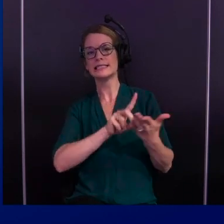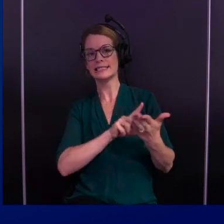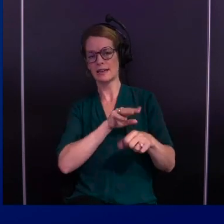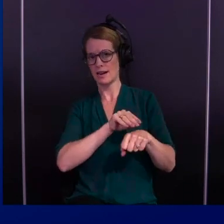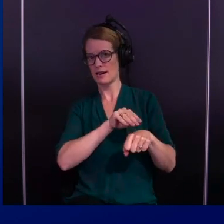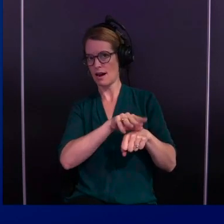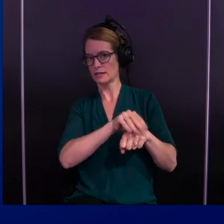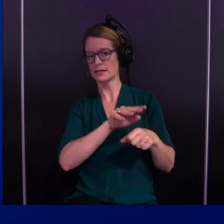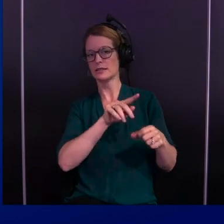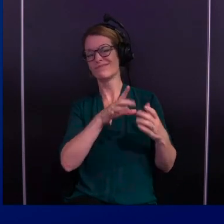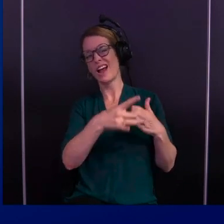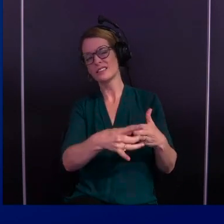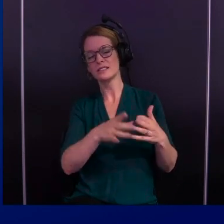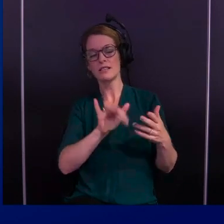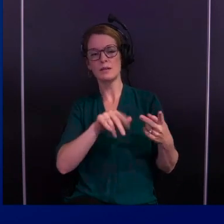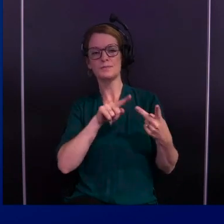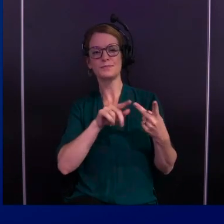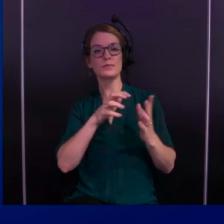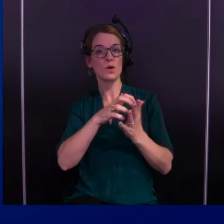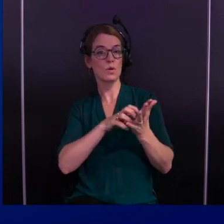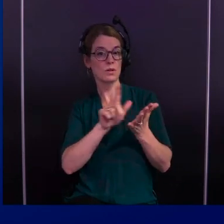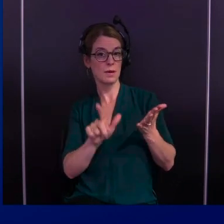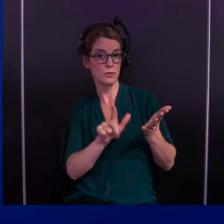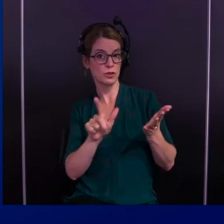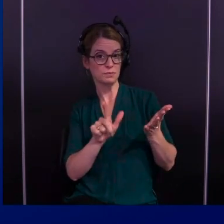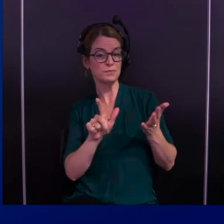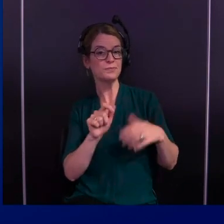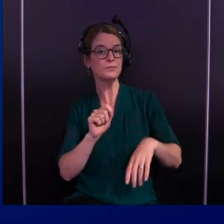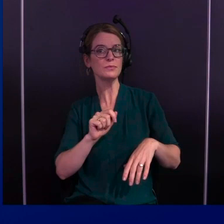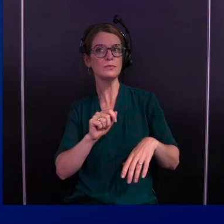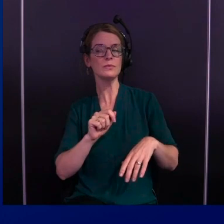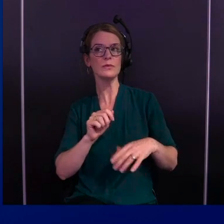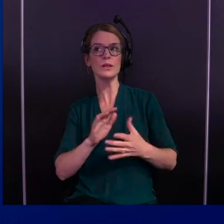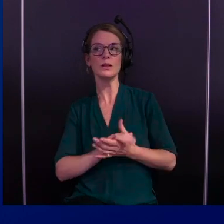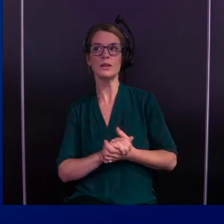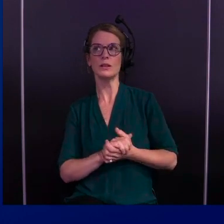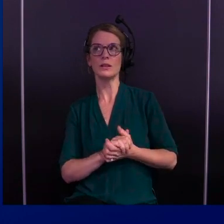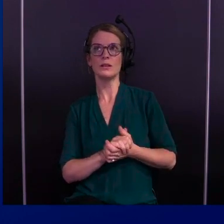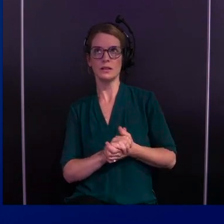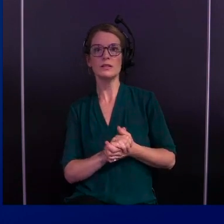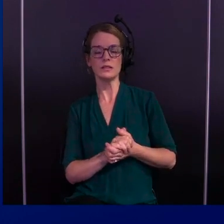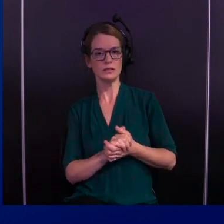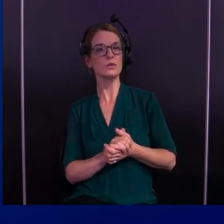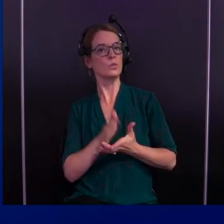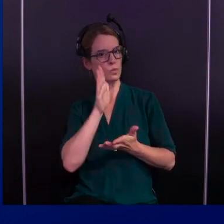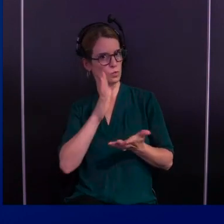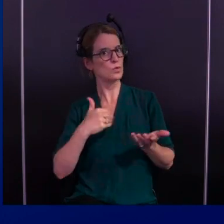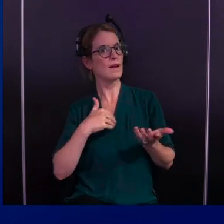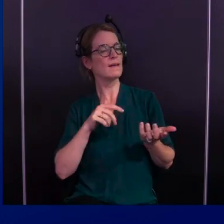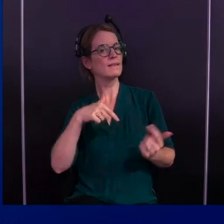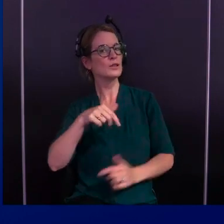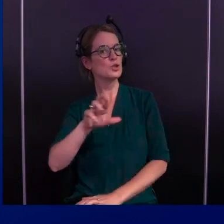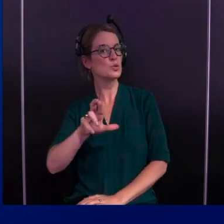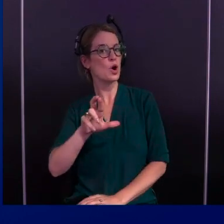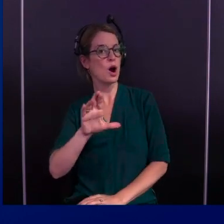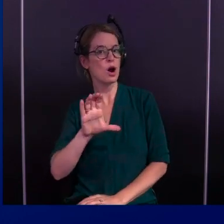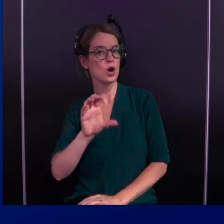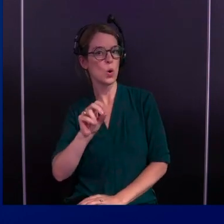the code library, and we'll actually have a QR code at the end of my